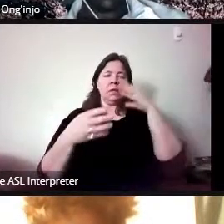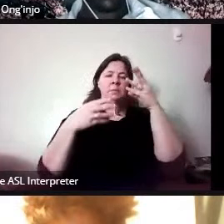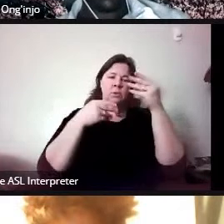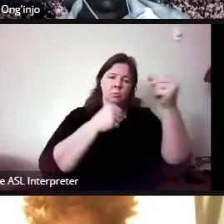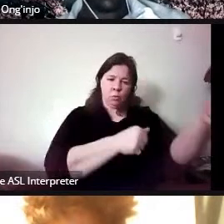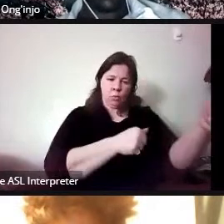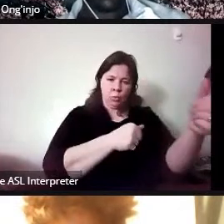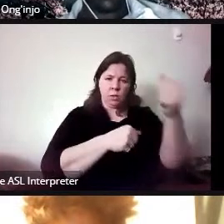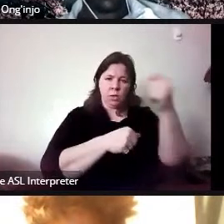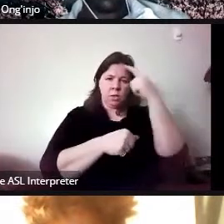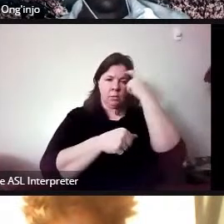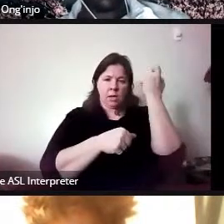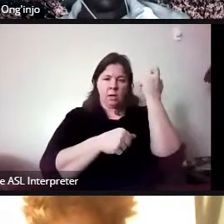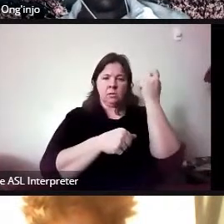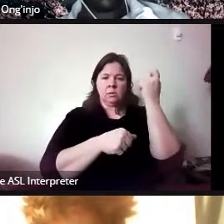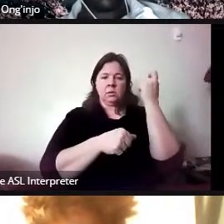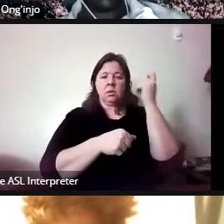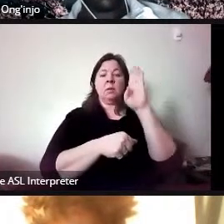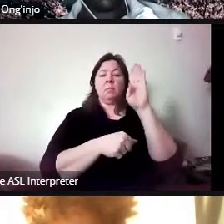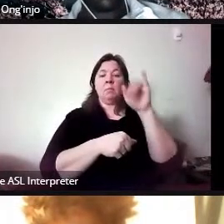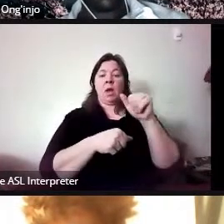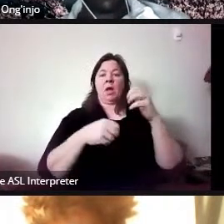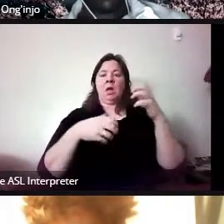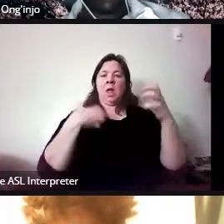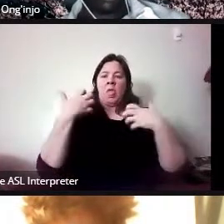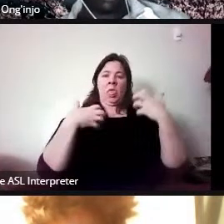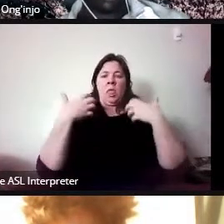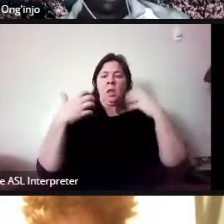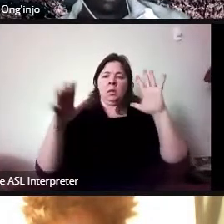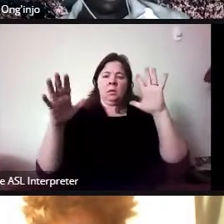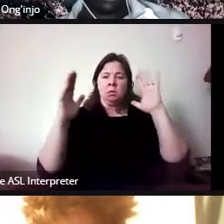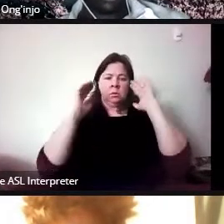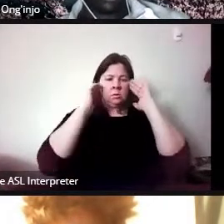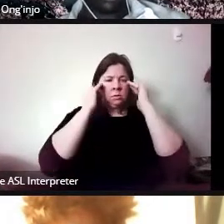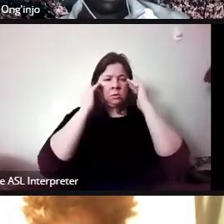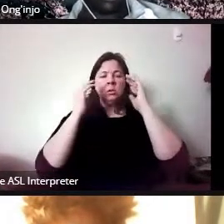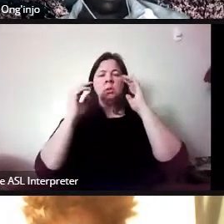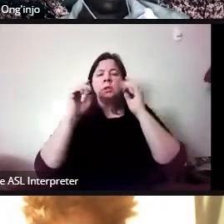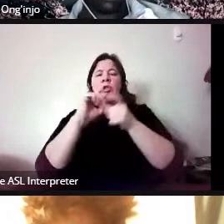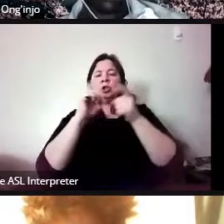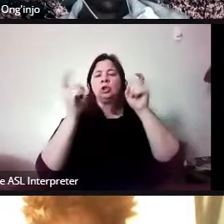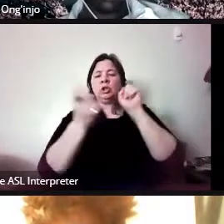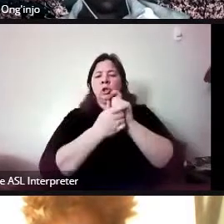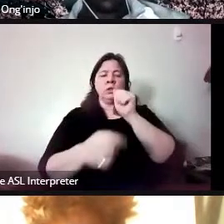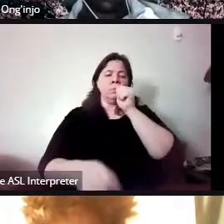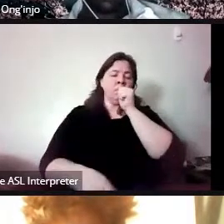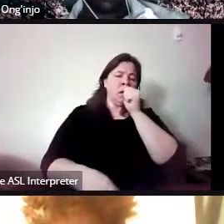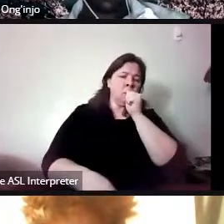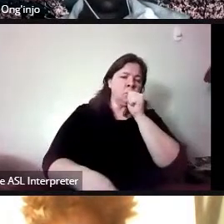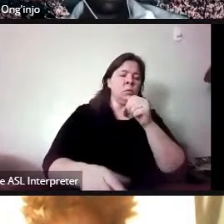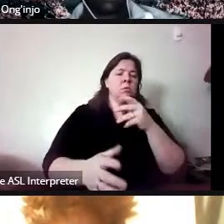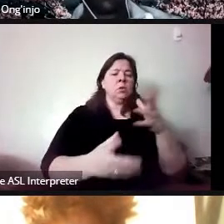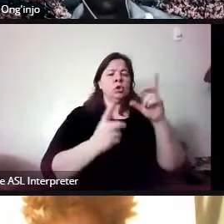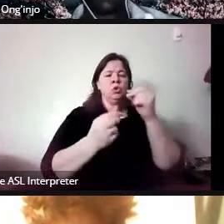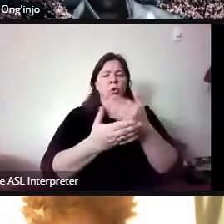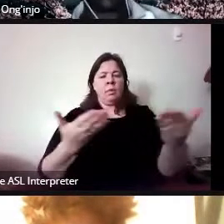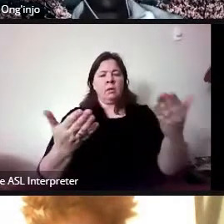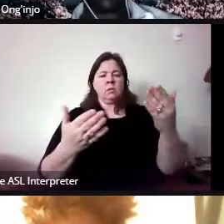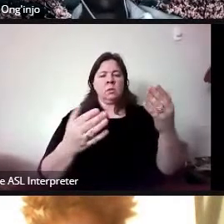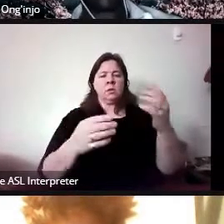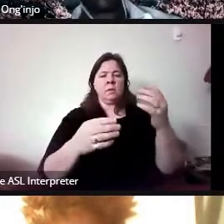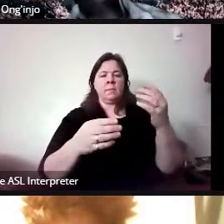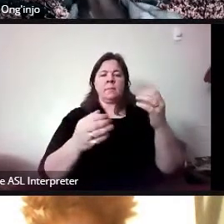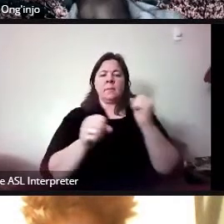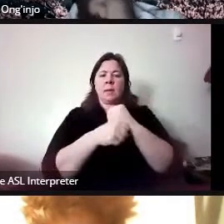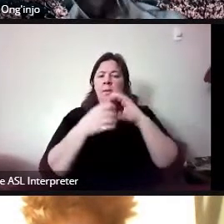out. Because by getting anxious, and like Marina said, changing passwords, doing all this stuff, and somebody just made a comment